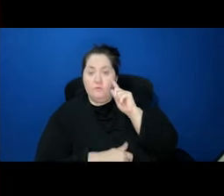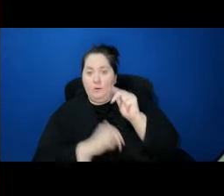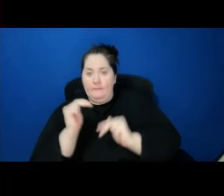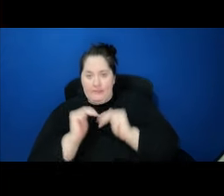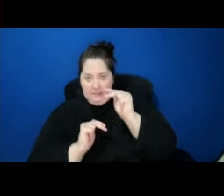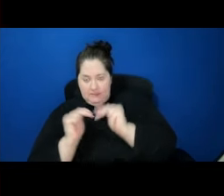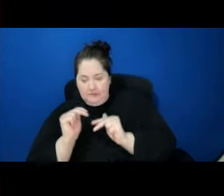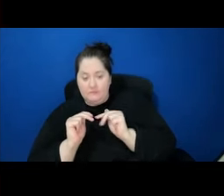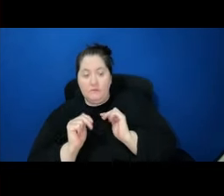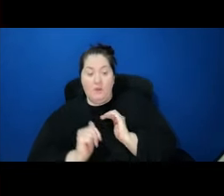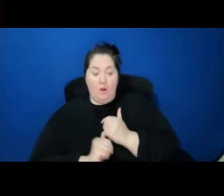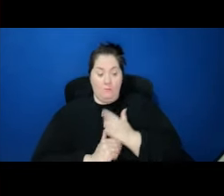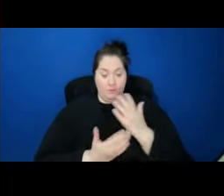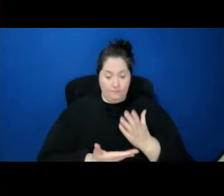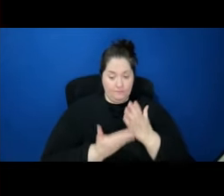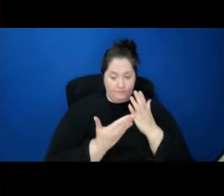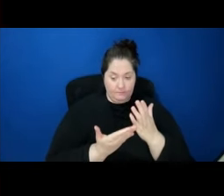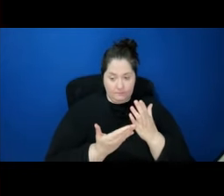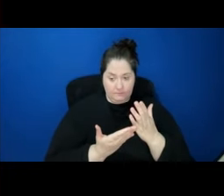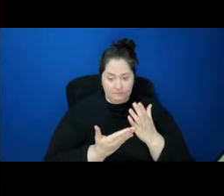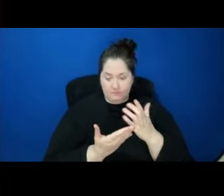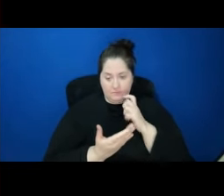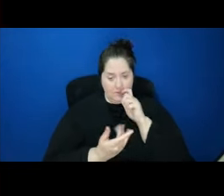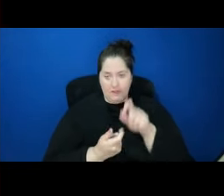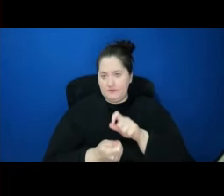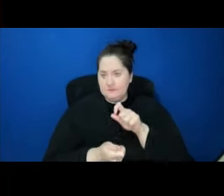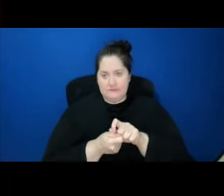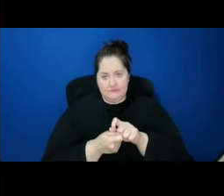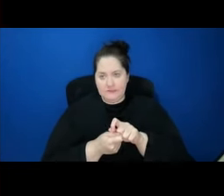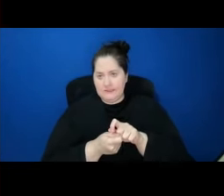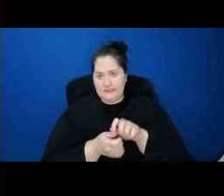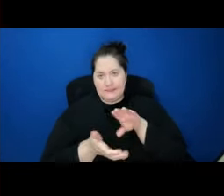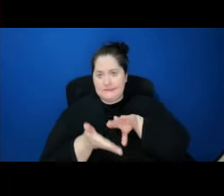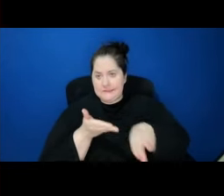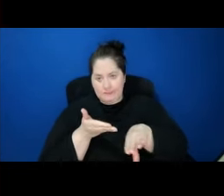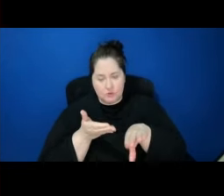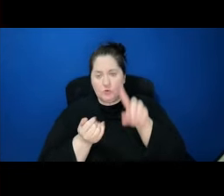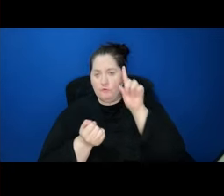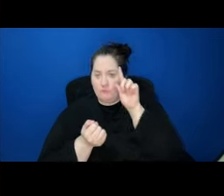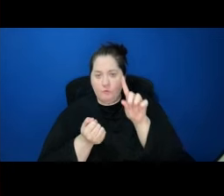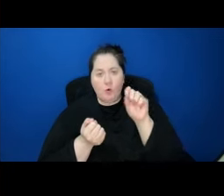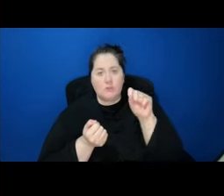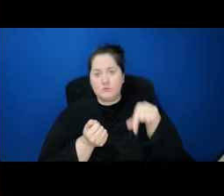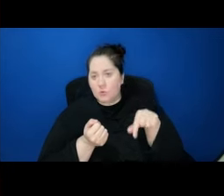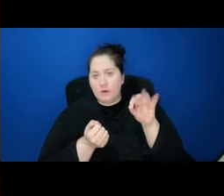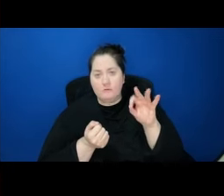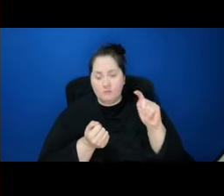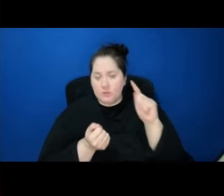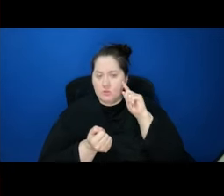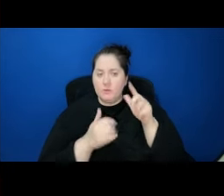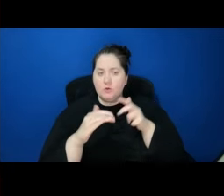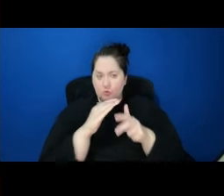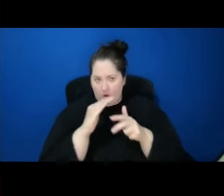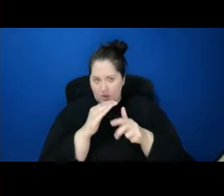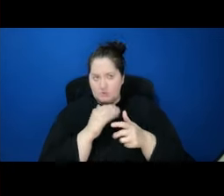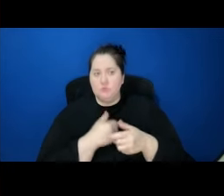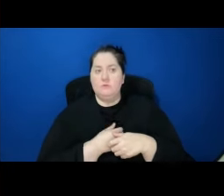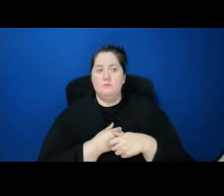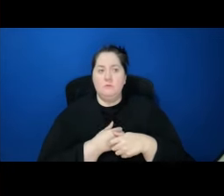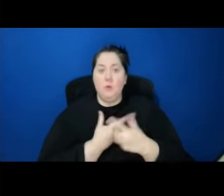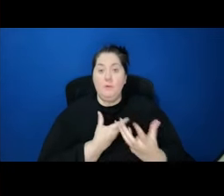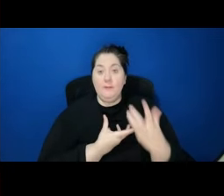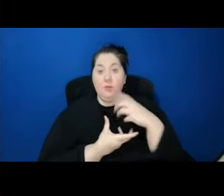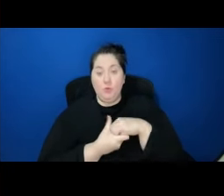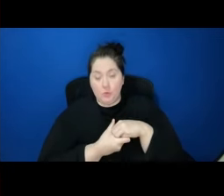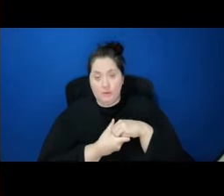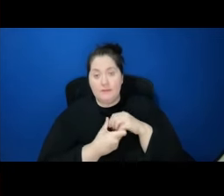Under our proposal, we would not have a specific exemption for square footage in garages, so it would be included in